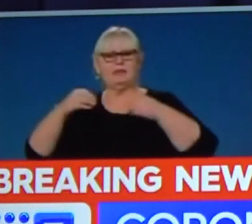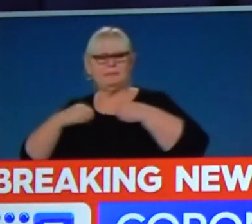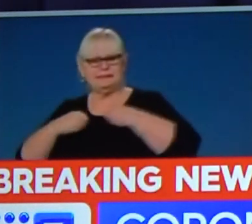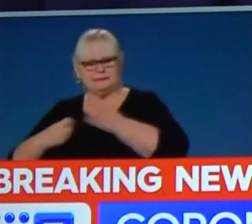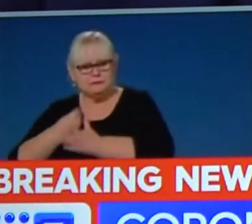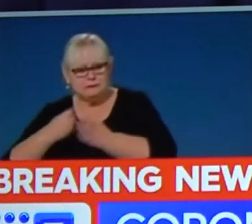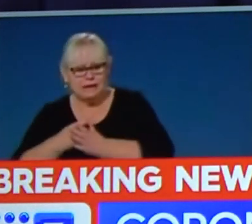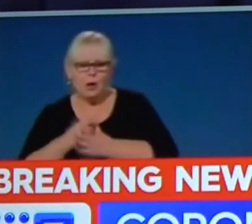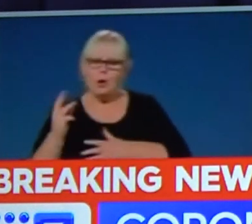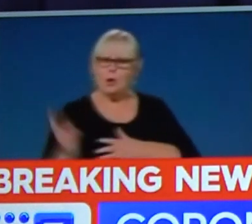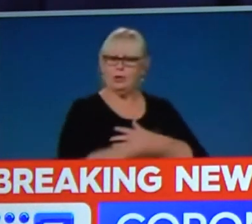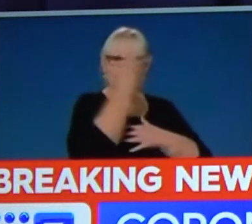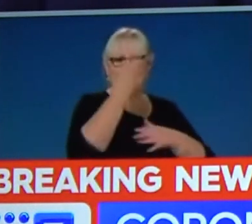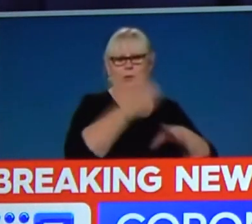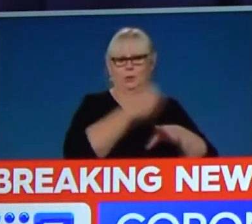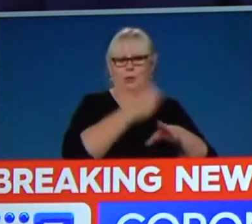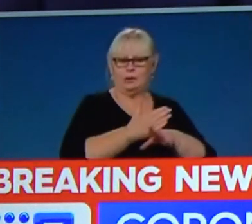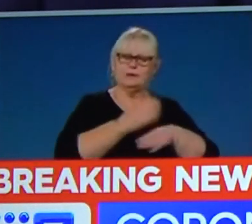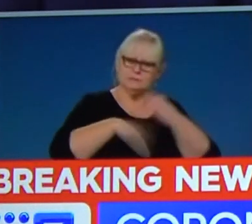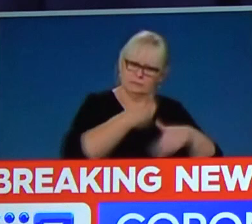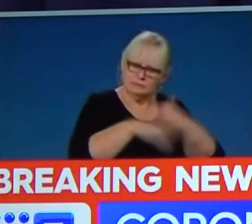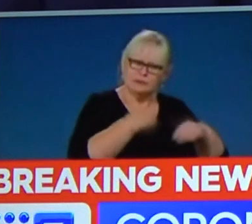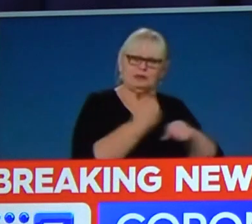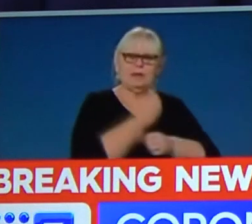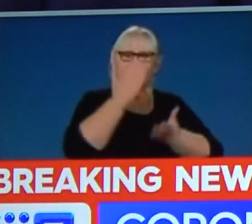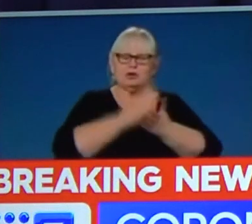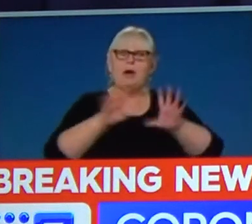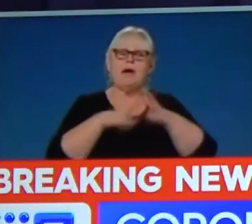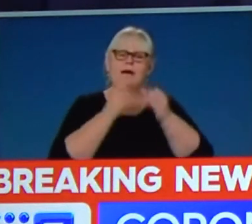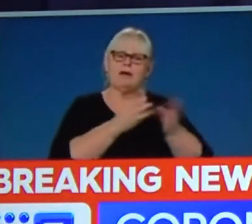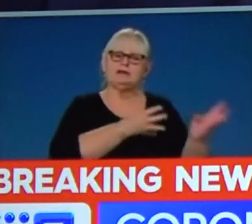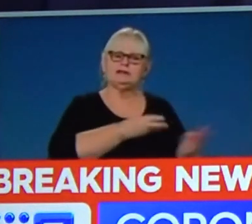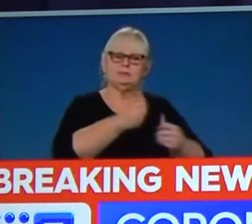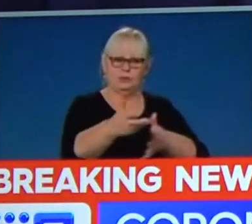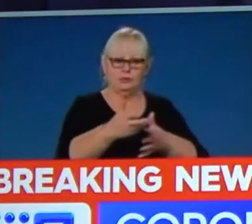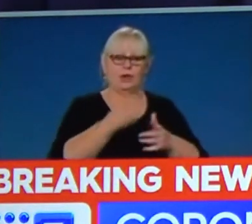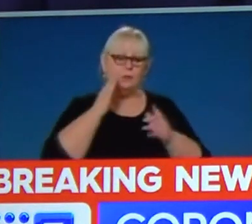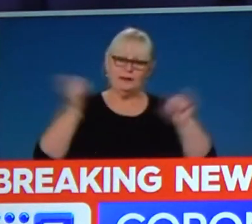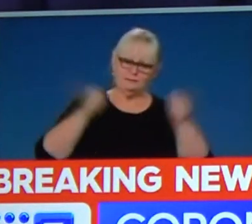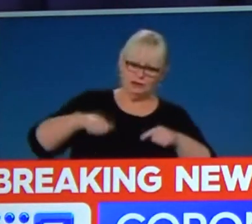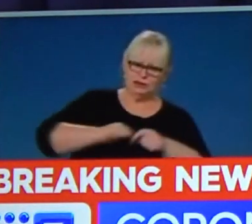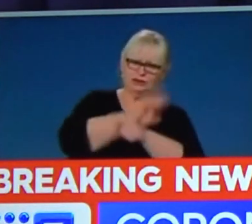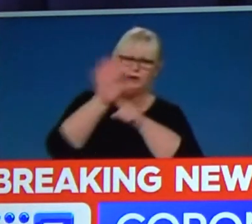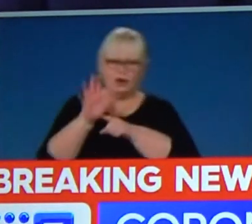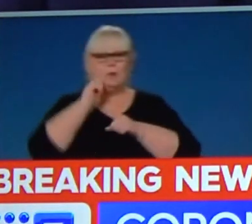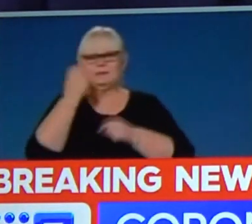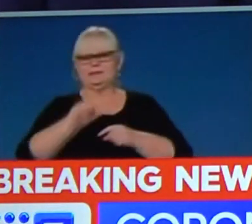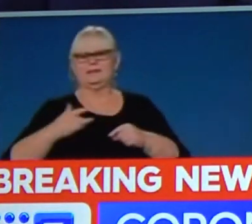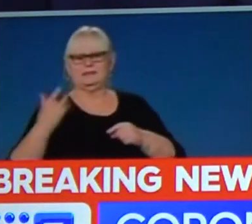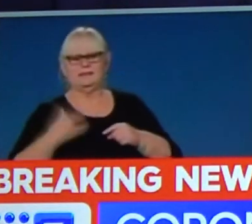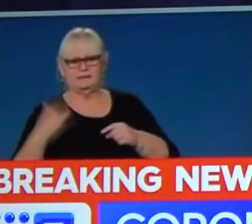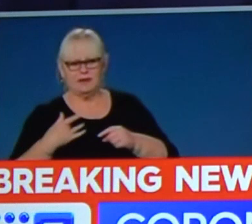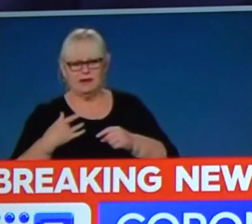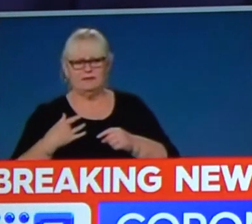three of them working together to ensure those businesses can get through and be there on the other side. Our message